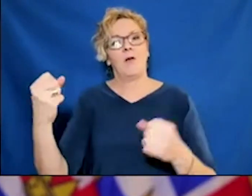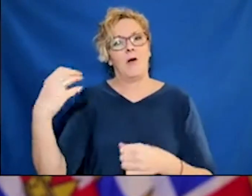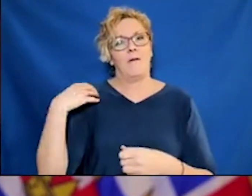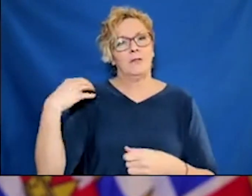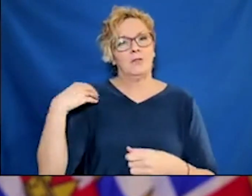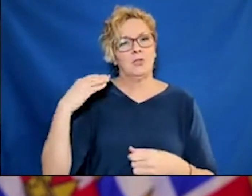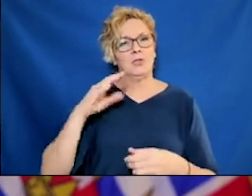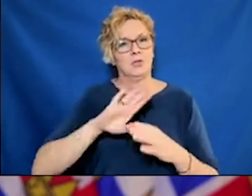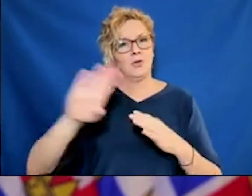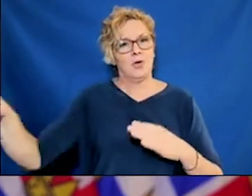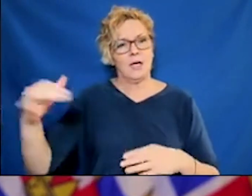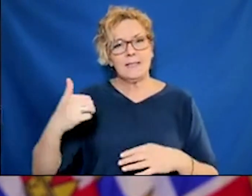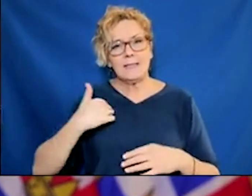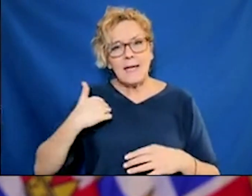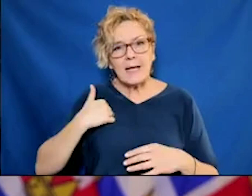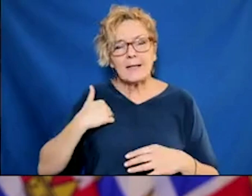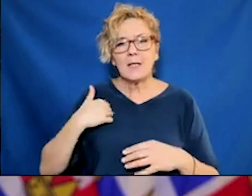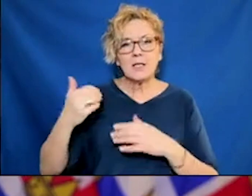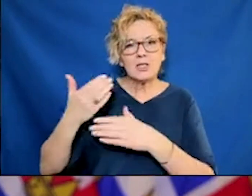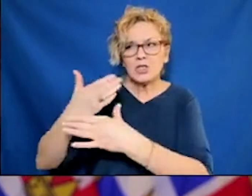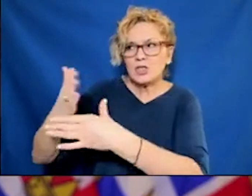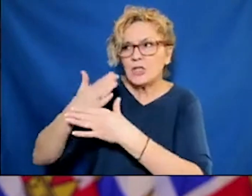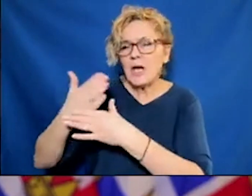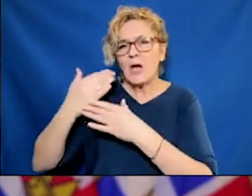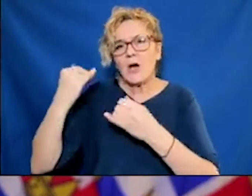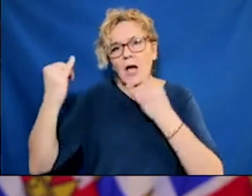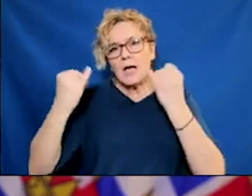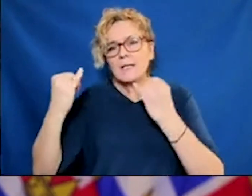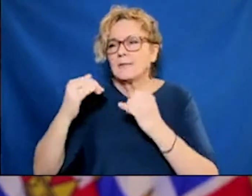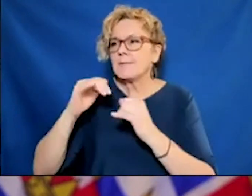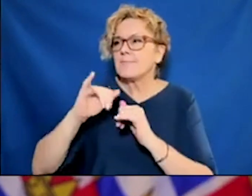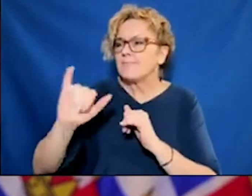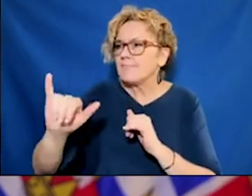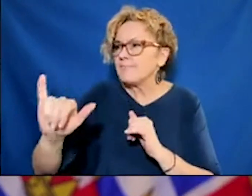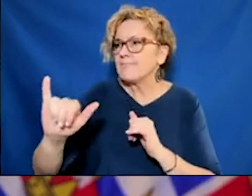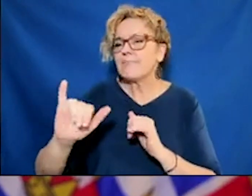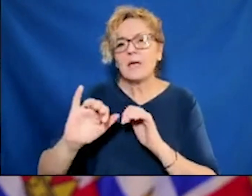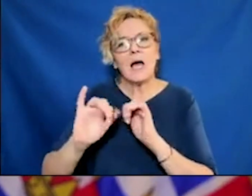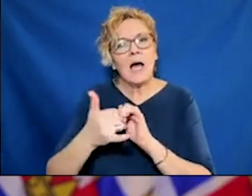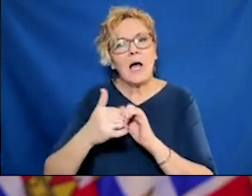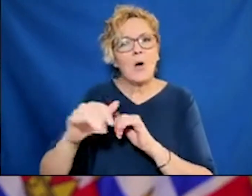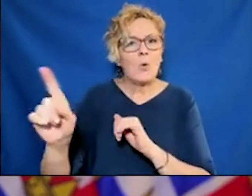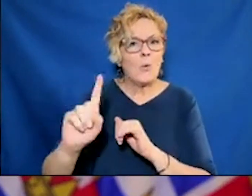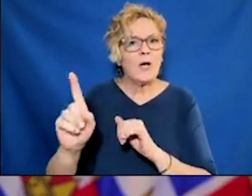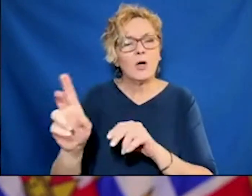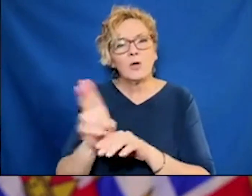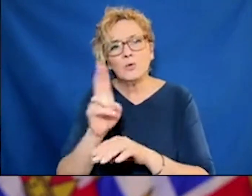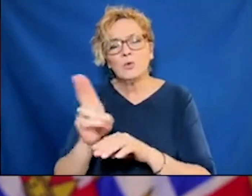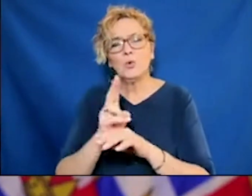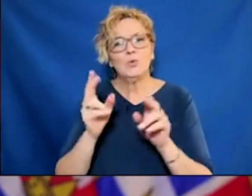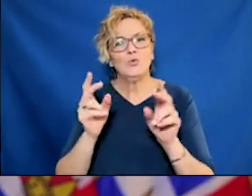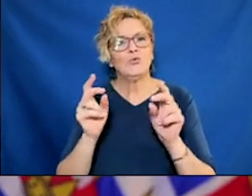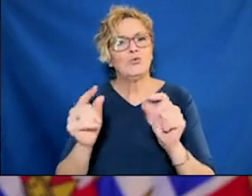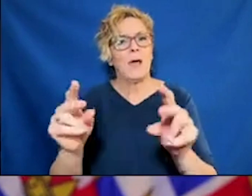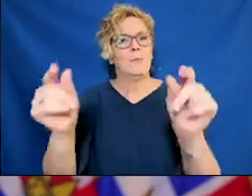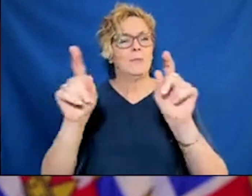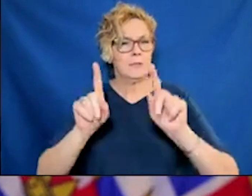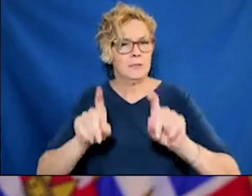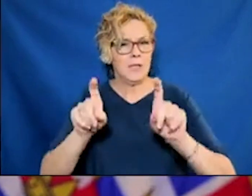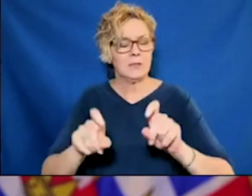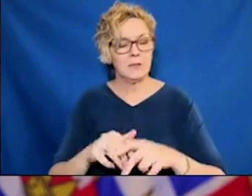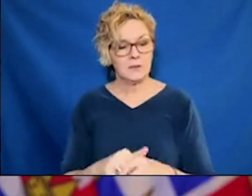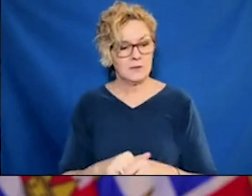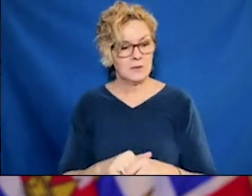best can be used. The other place that we're using them quite successfully is in admissions